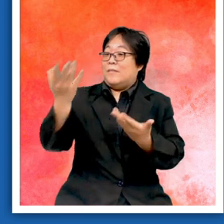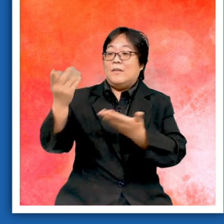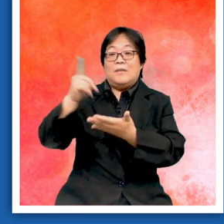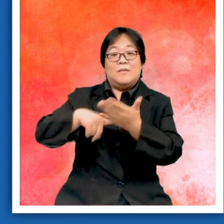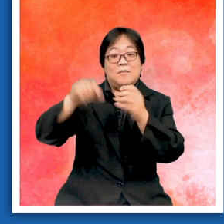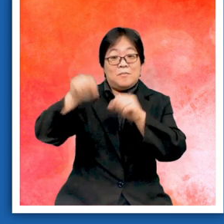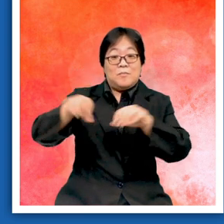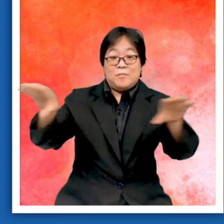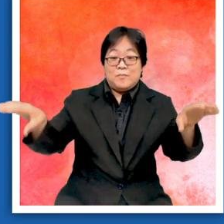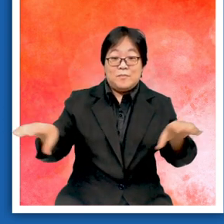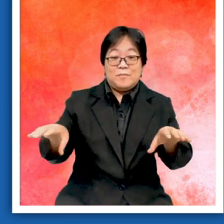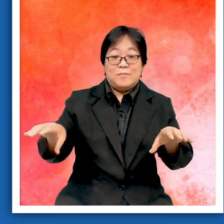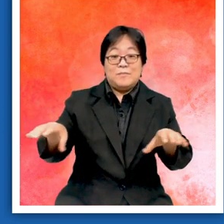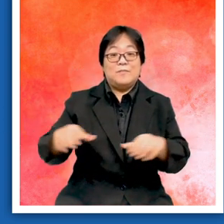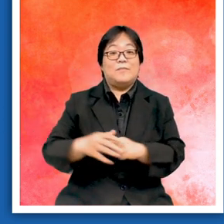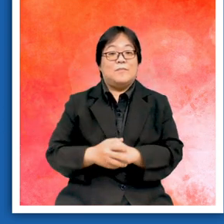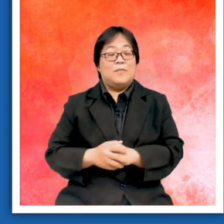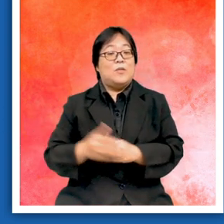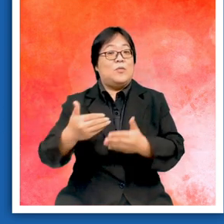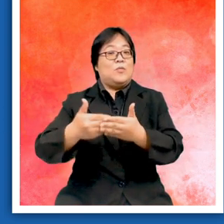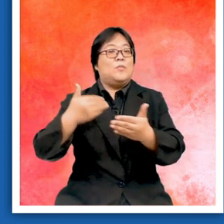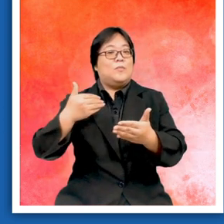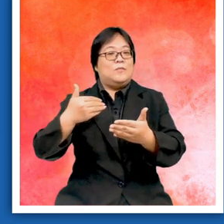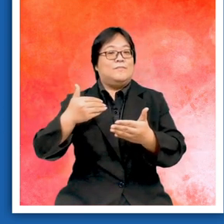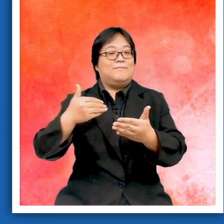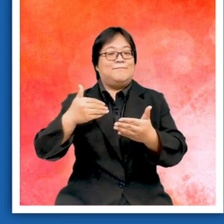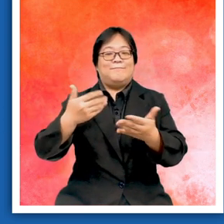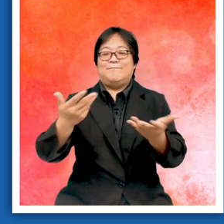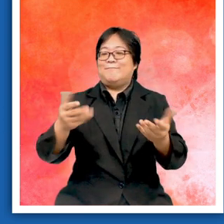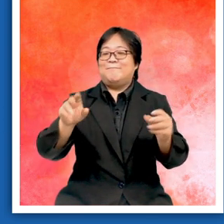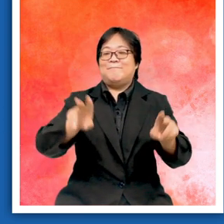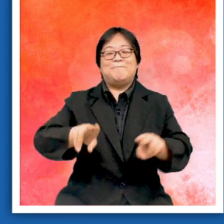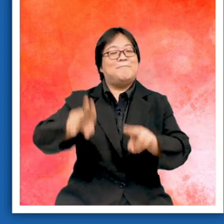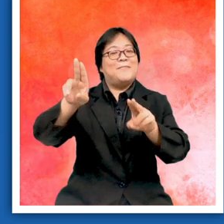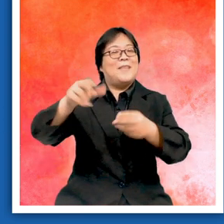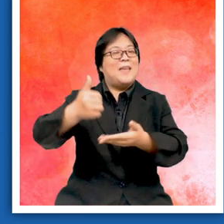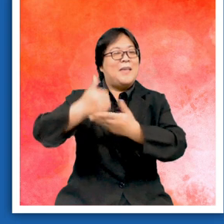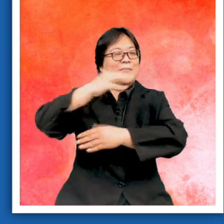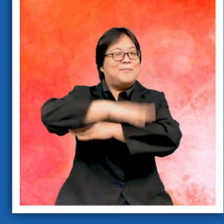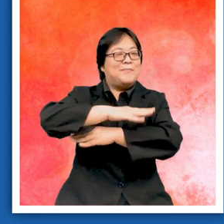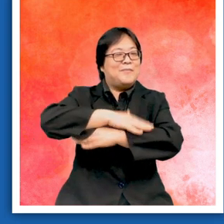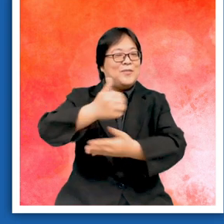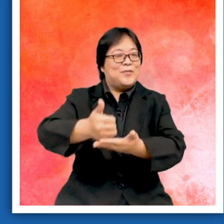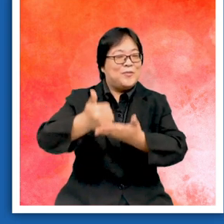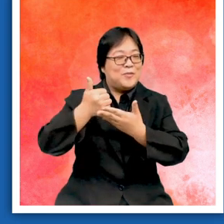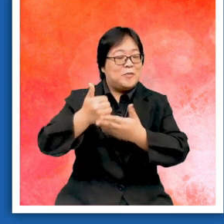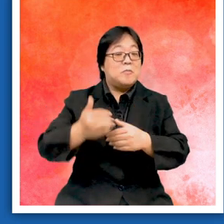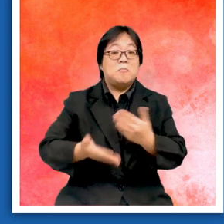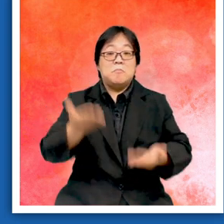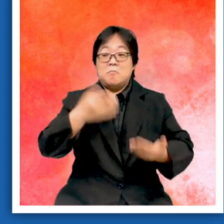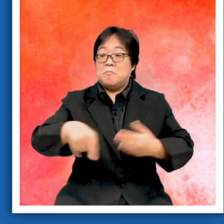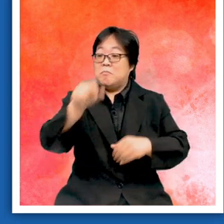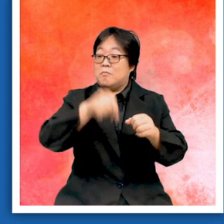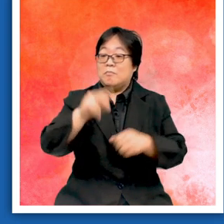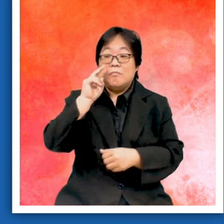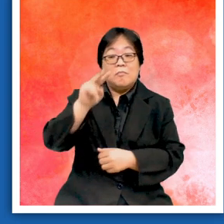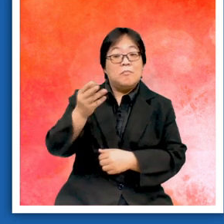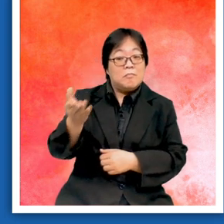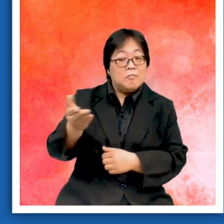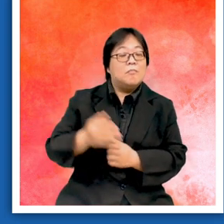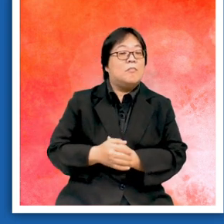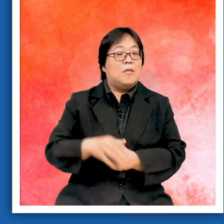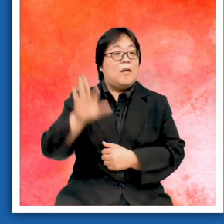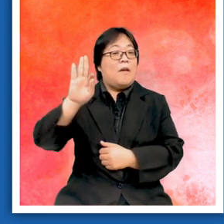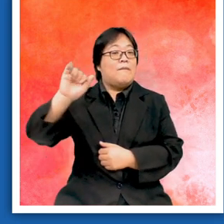Let's see what you can do before putting up the help desk support request. You might